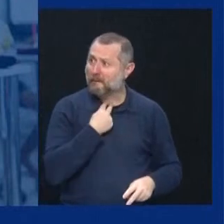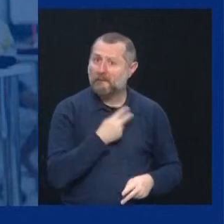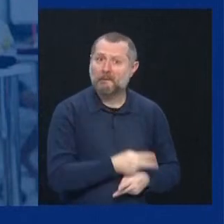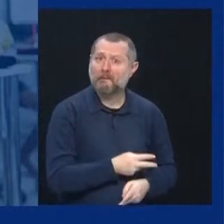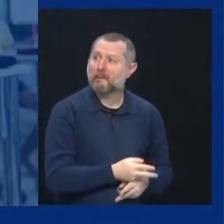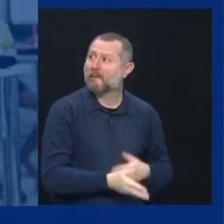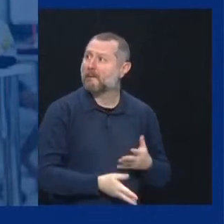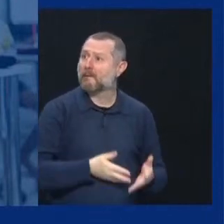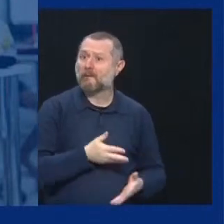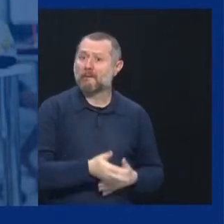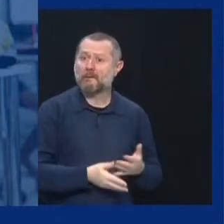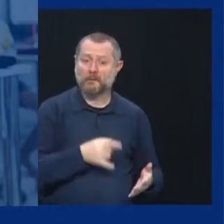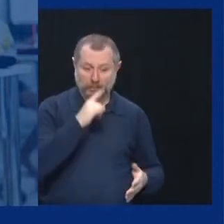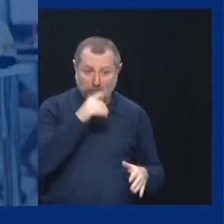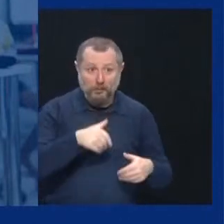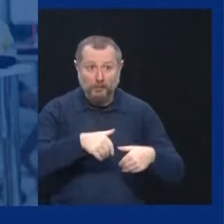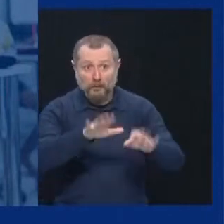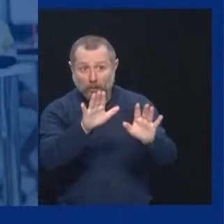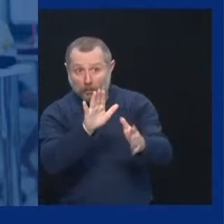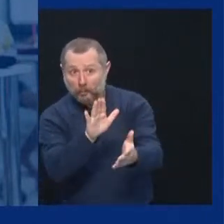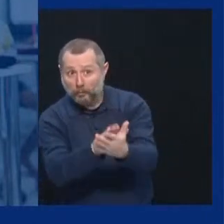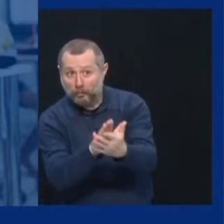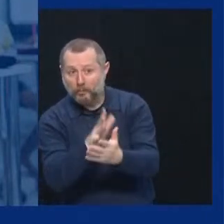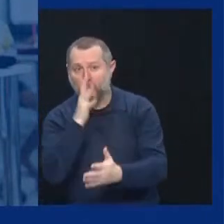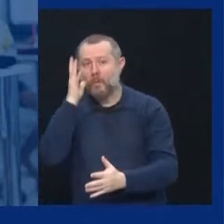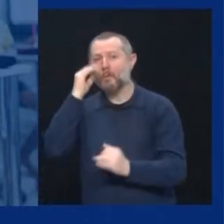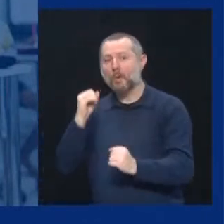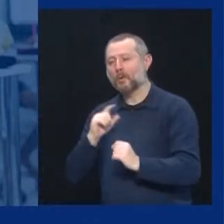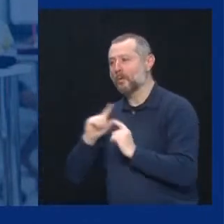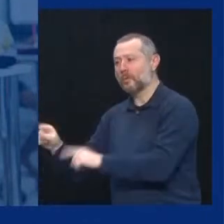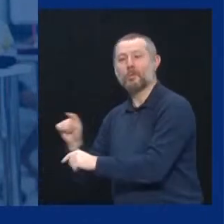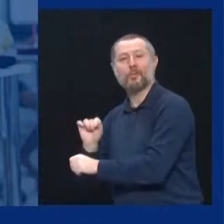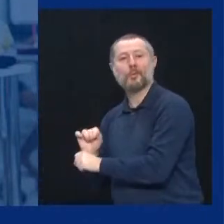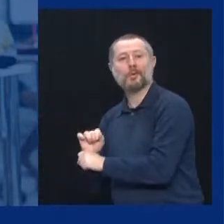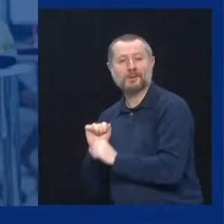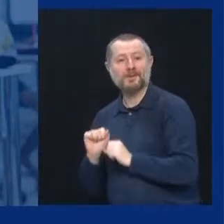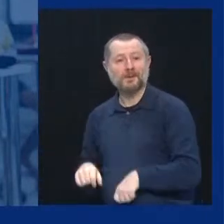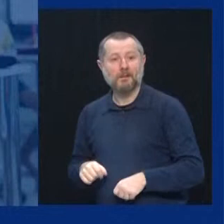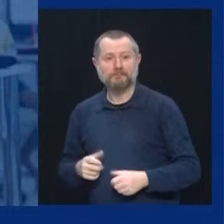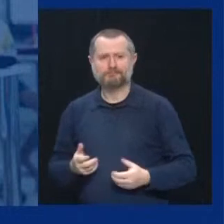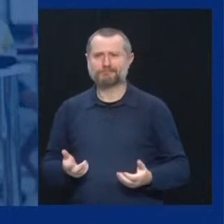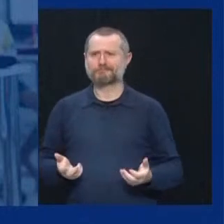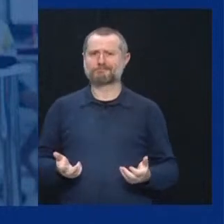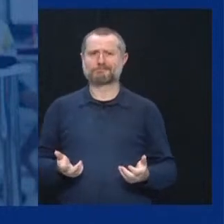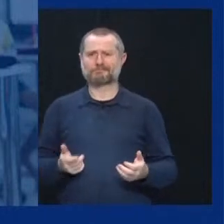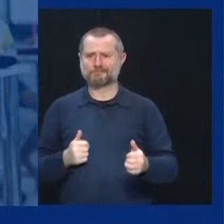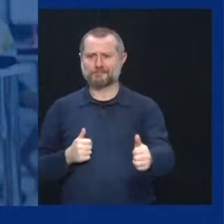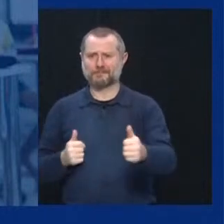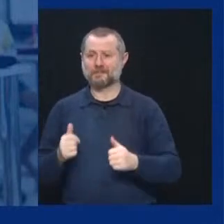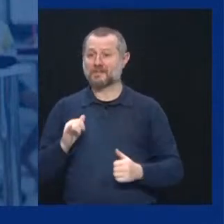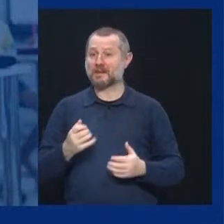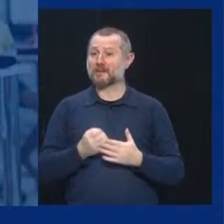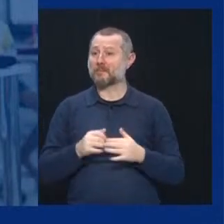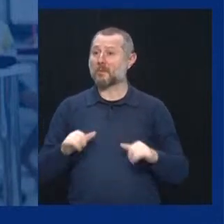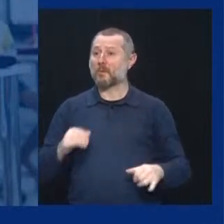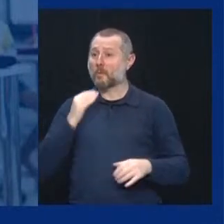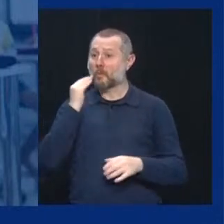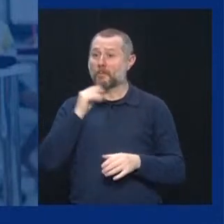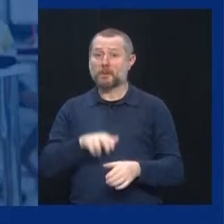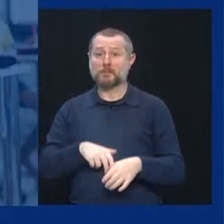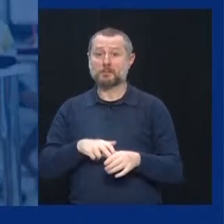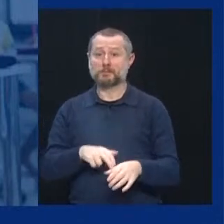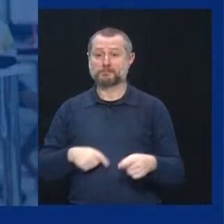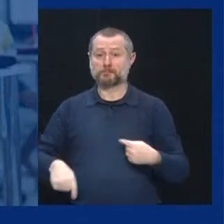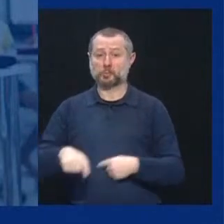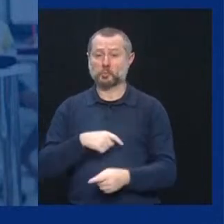can go on with their life and work. Also, keeping people at home. This has caused a